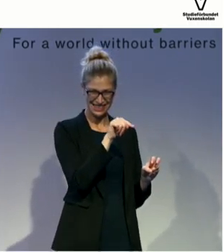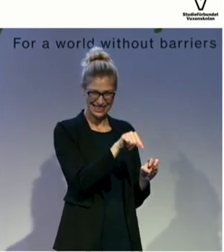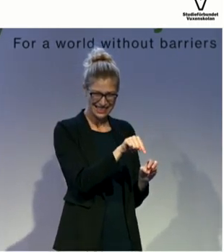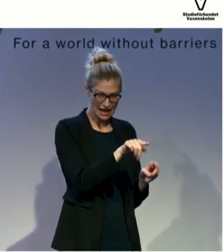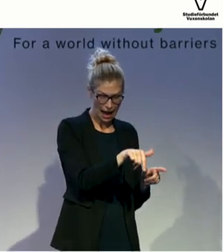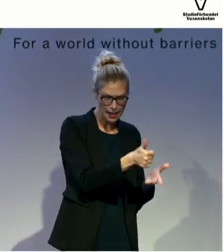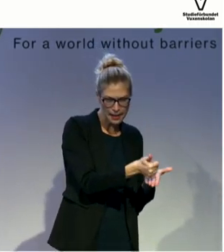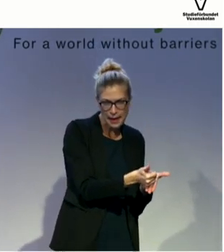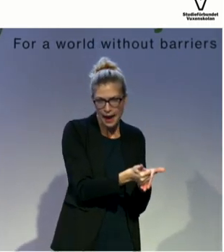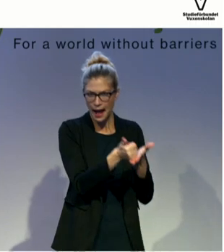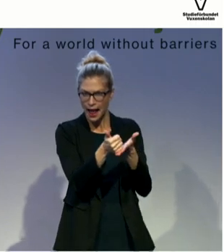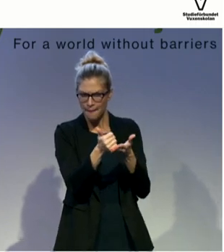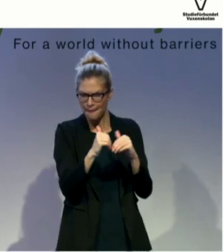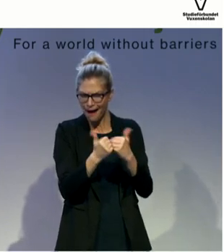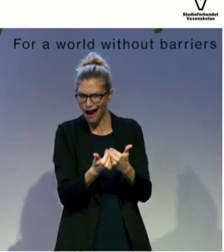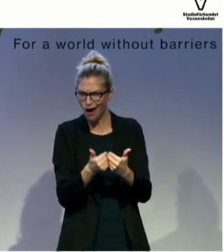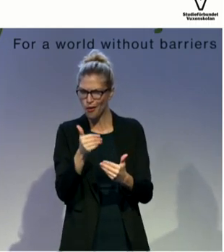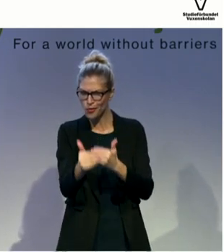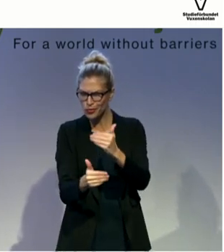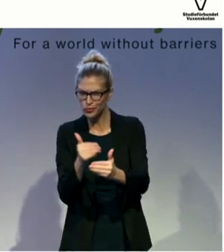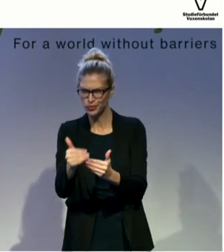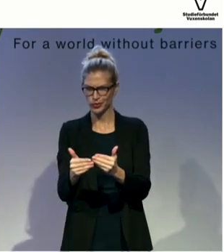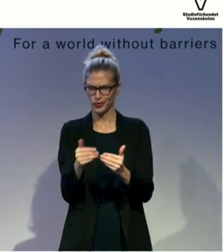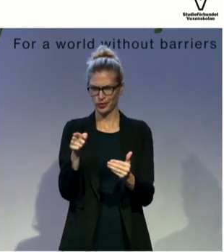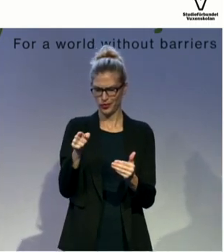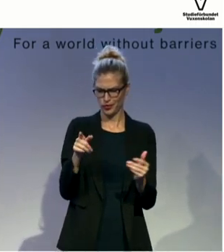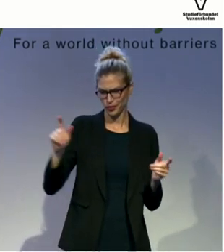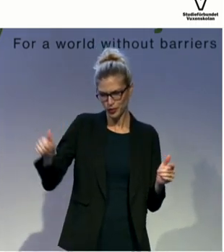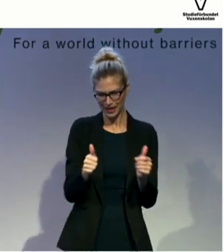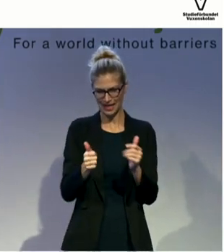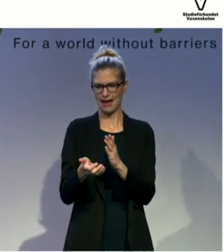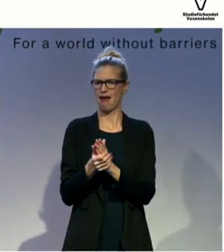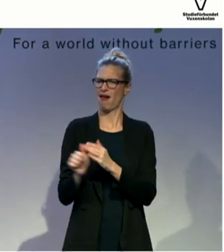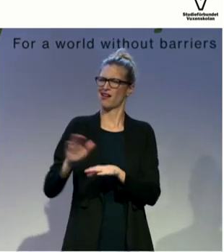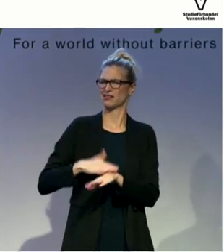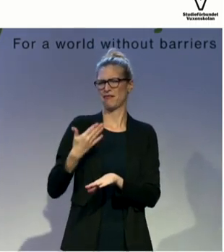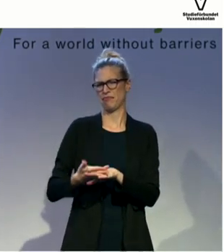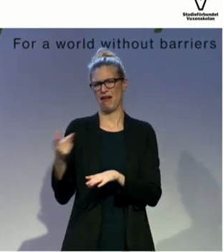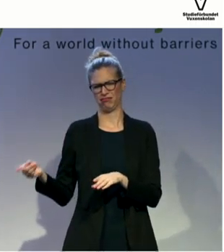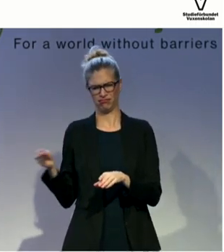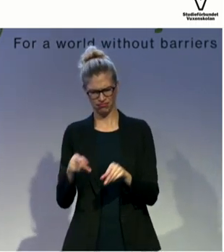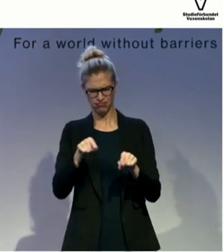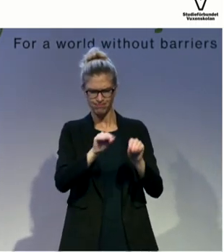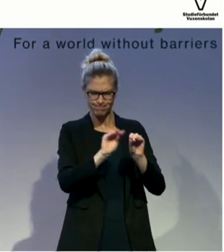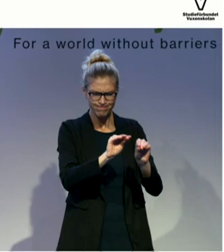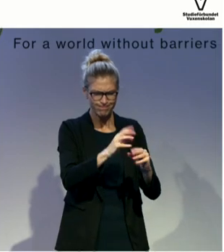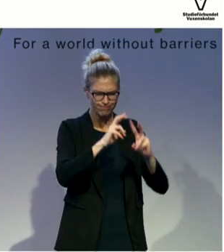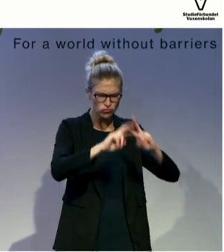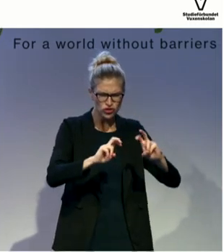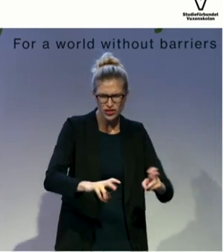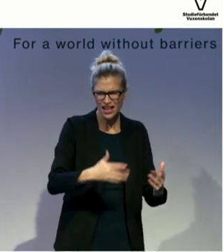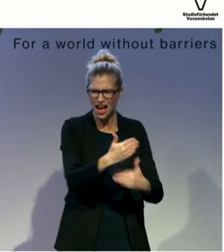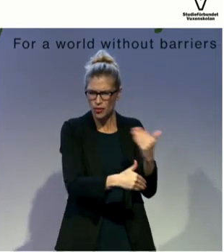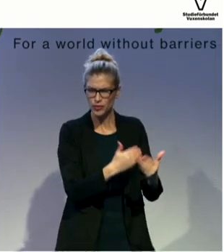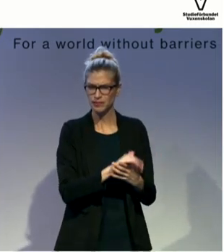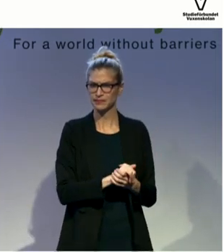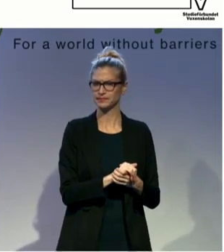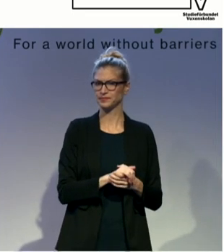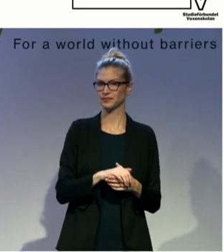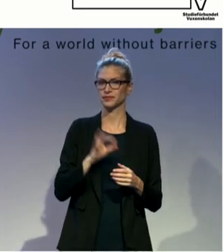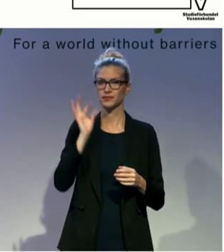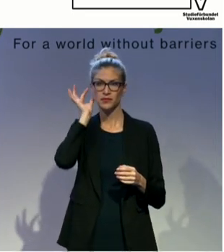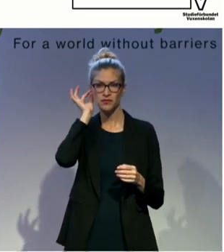expert on easy read to help us construct method and study material. And that's Ulla Bohman. Ulla, please. Thank